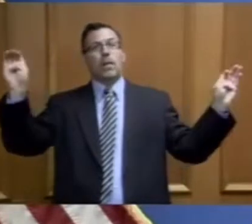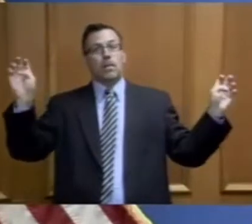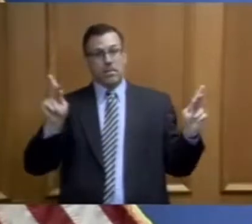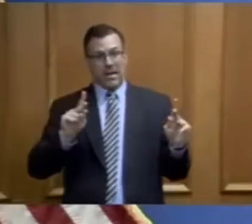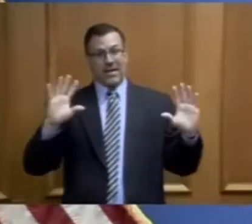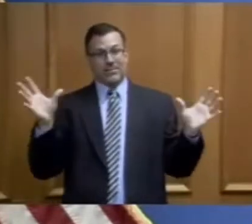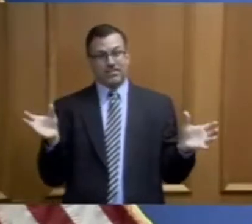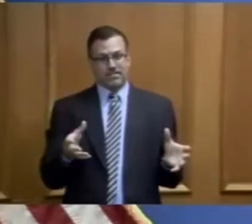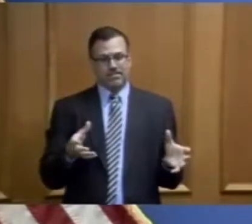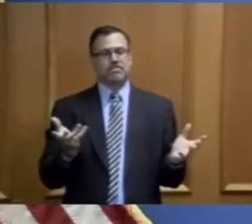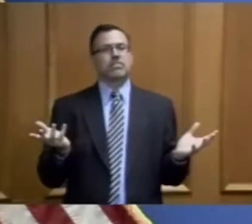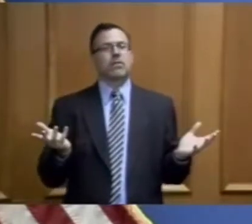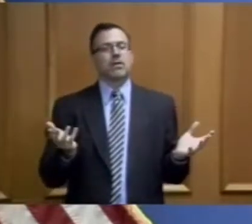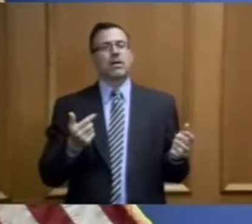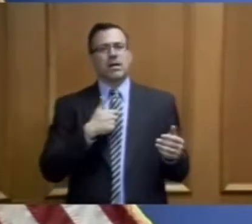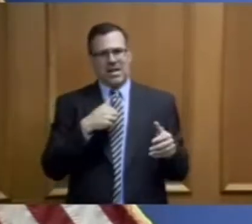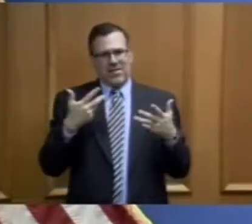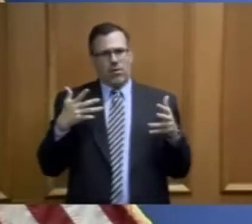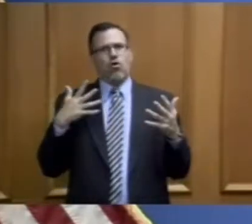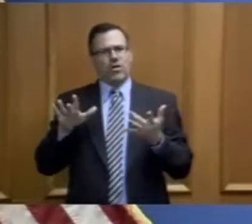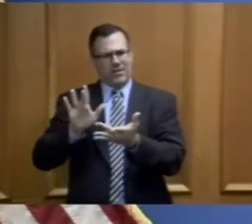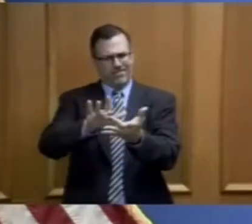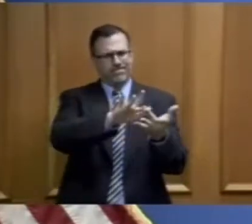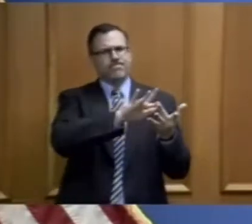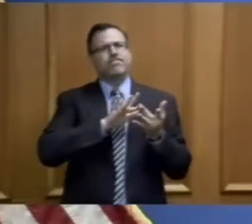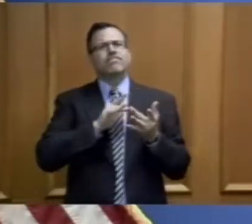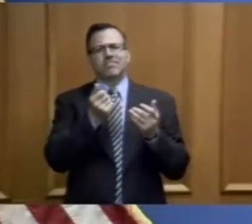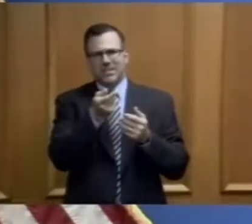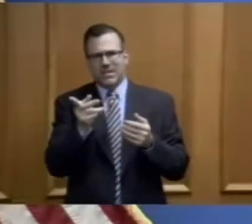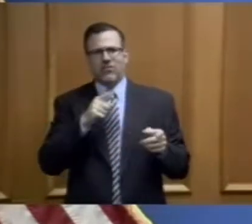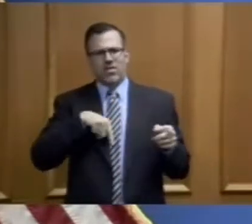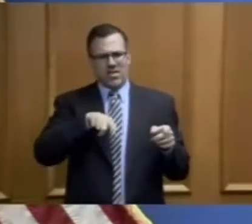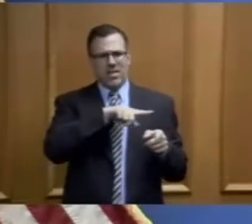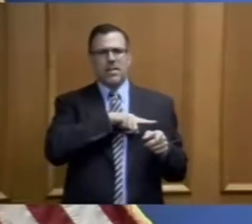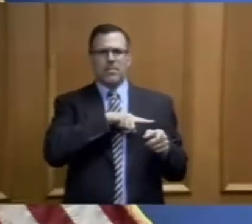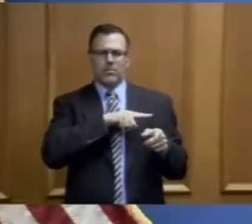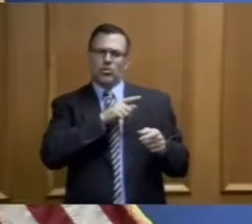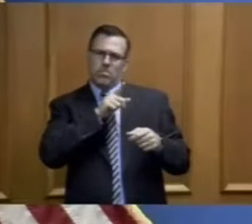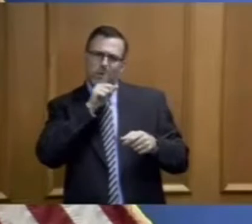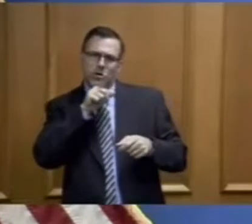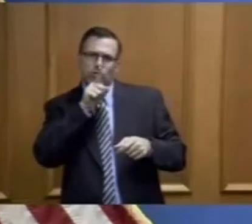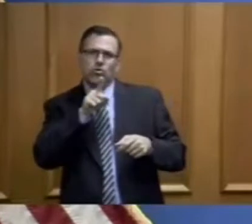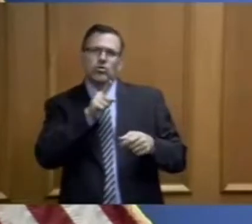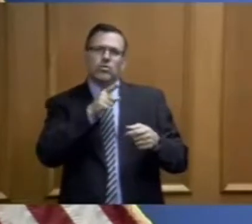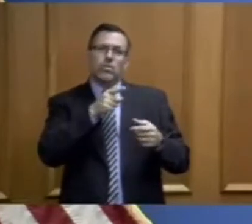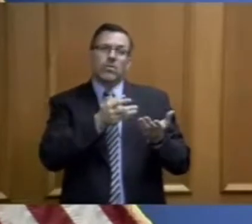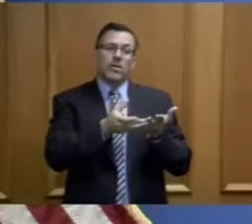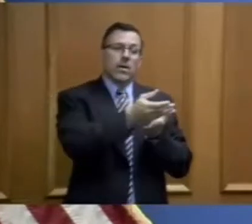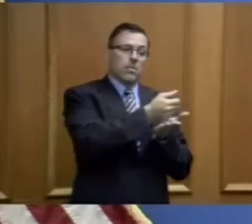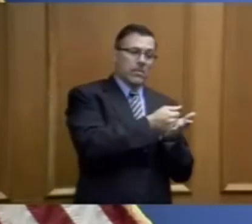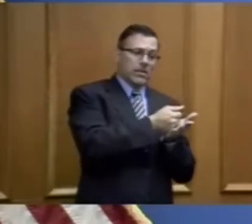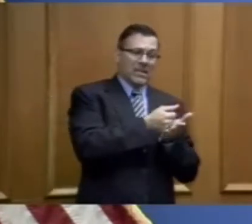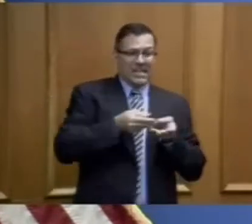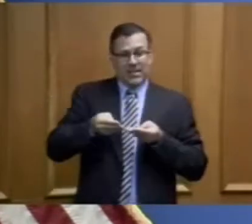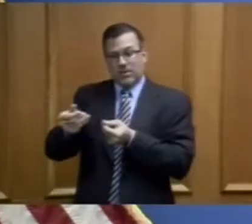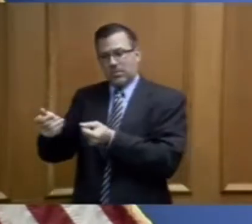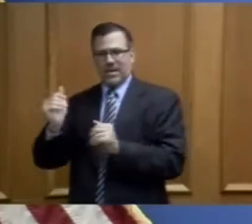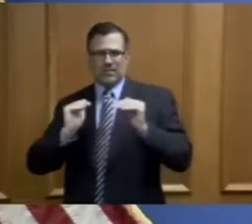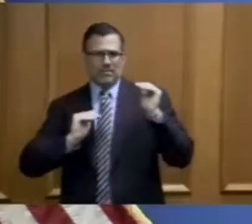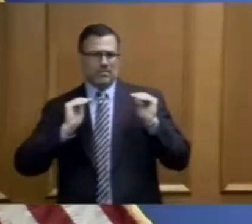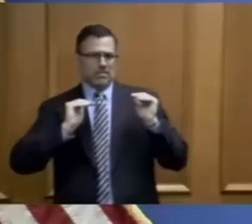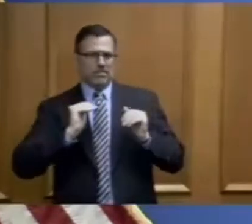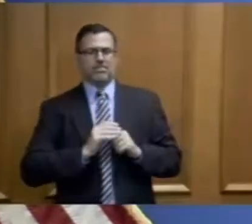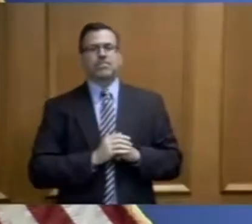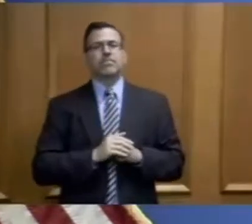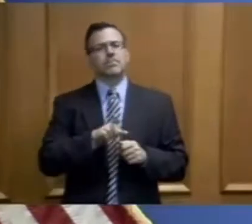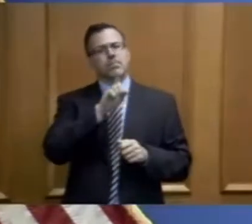leaders as we stay committed to be certain that our budget is balanced, that our fiscal policy is strong. I